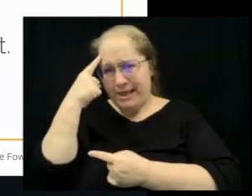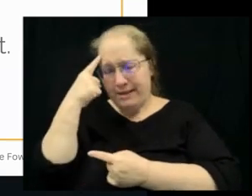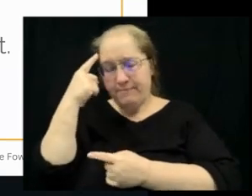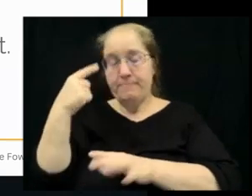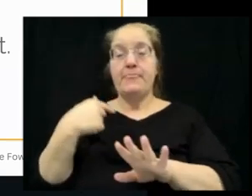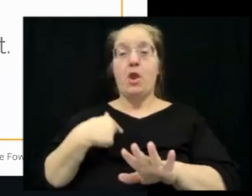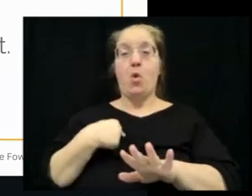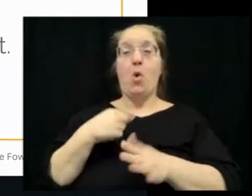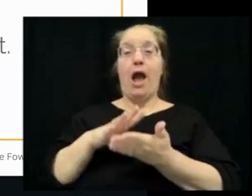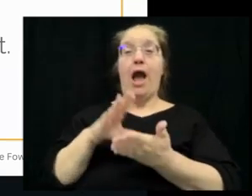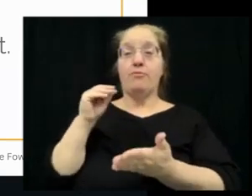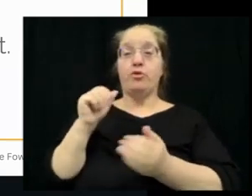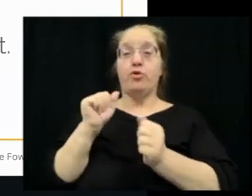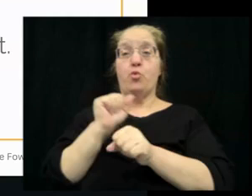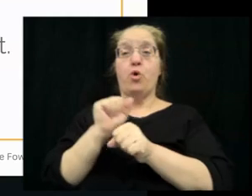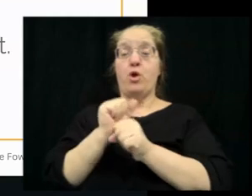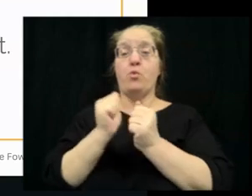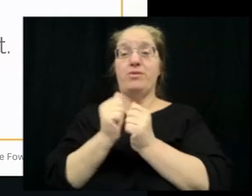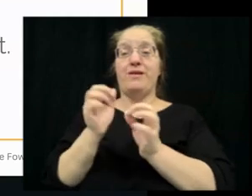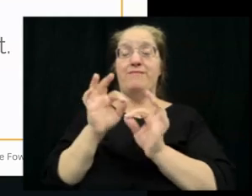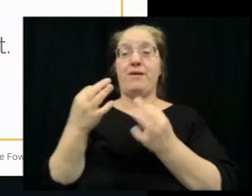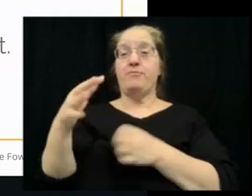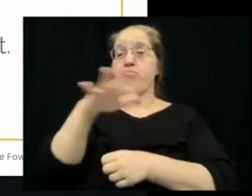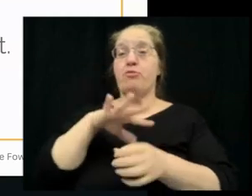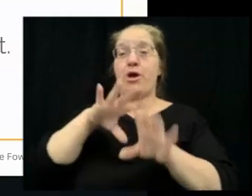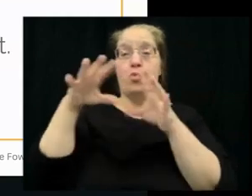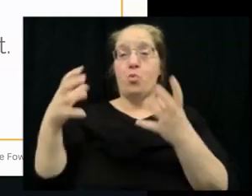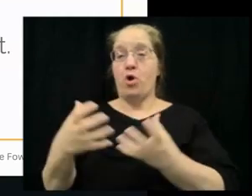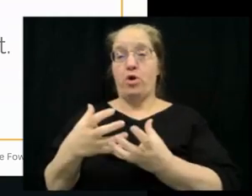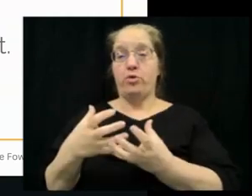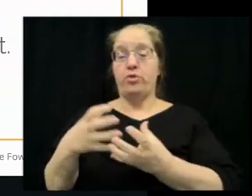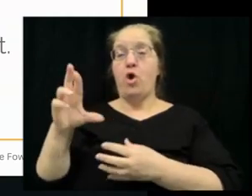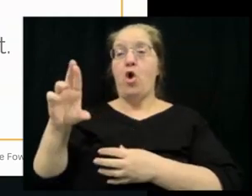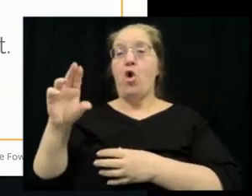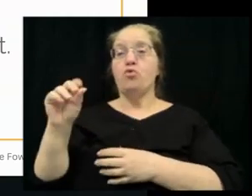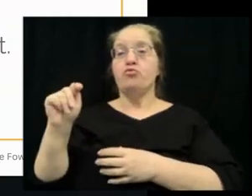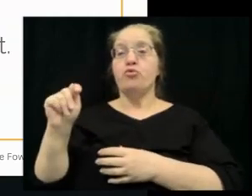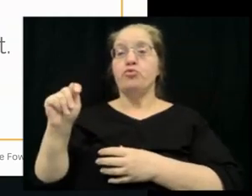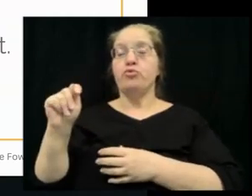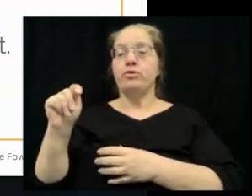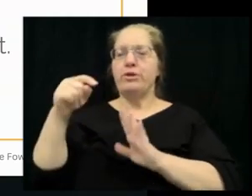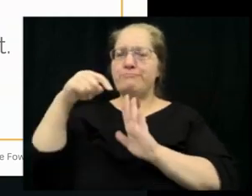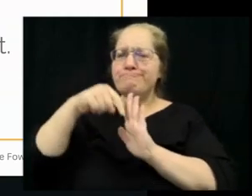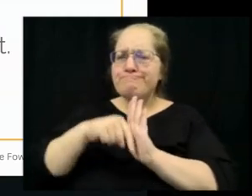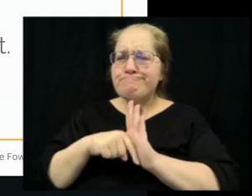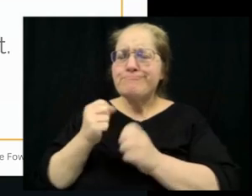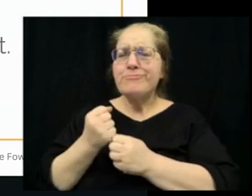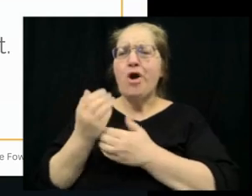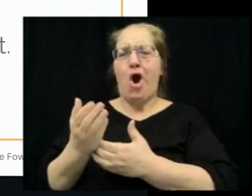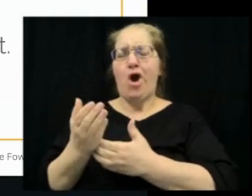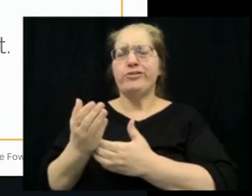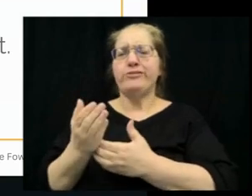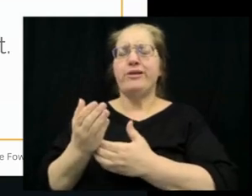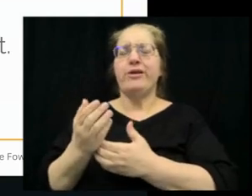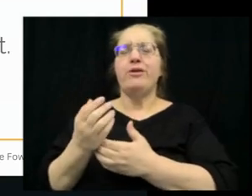after working with families around the globe. The root cause of school refusal is almost always related to